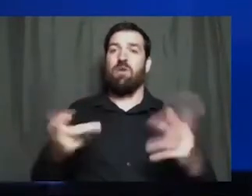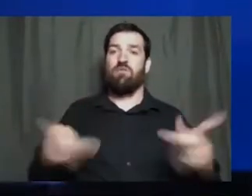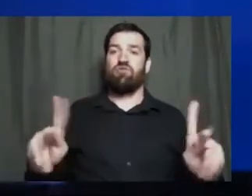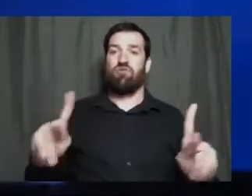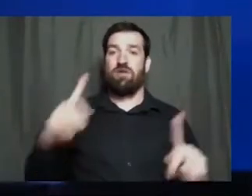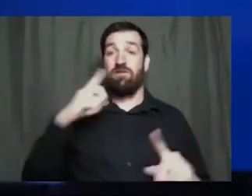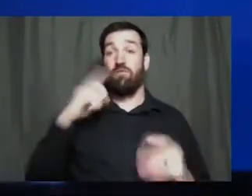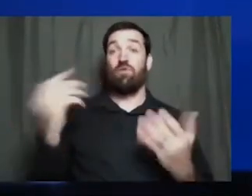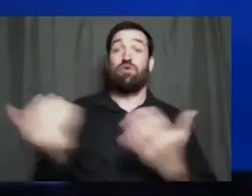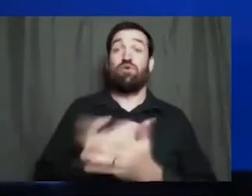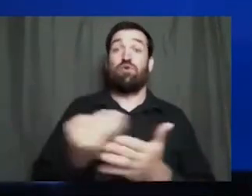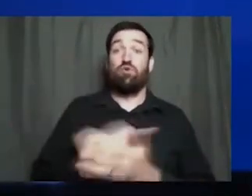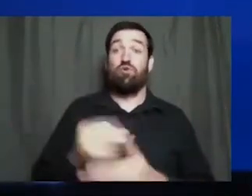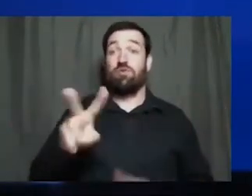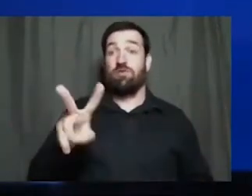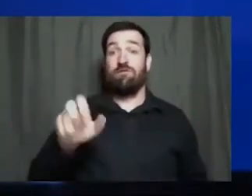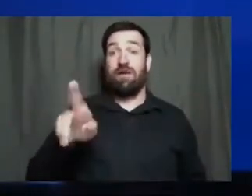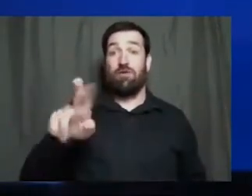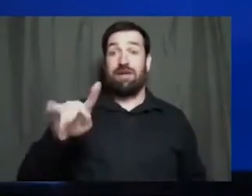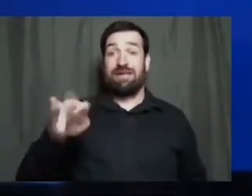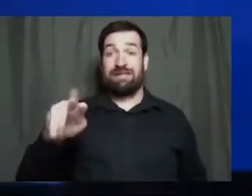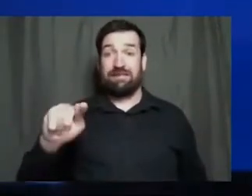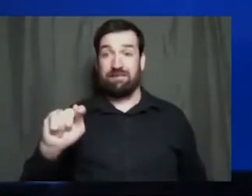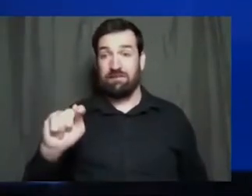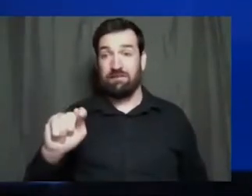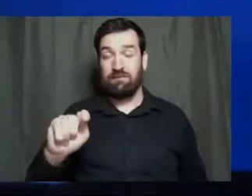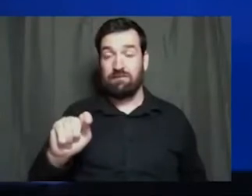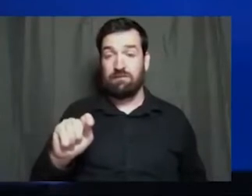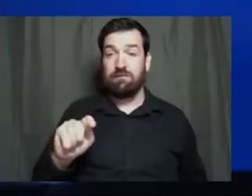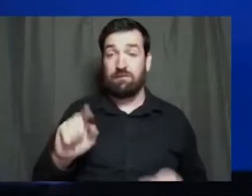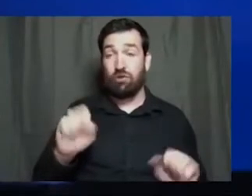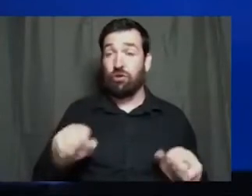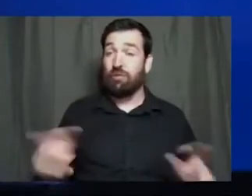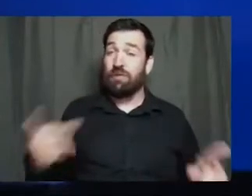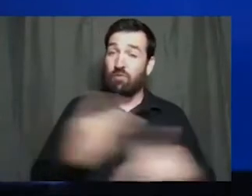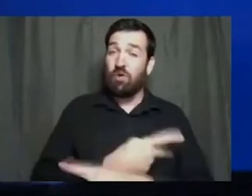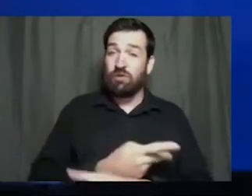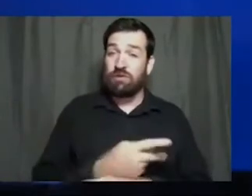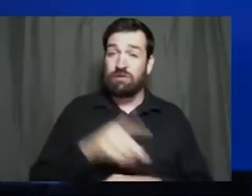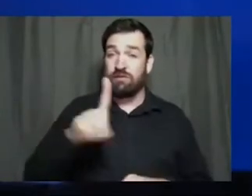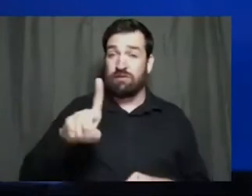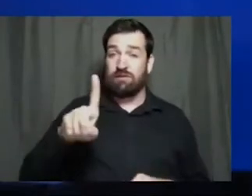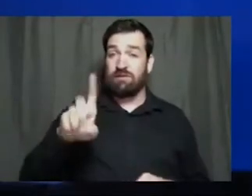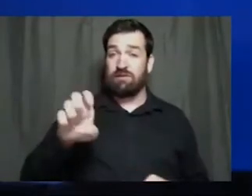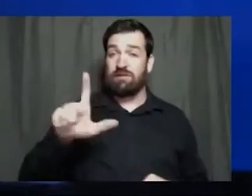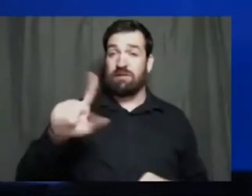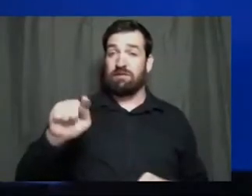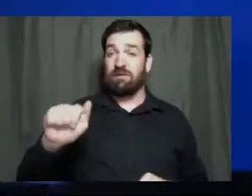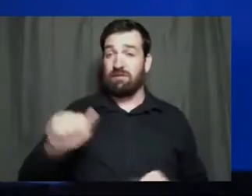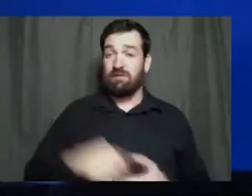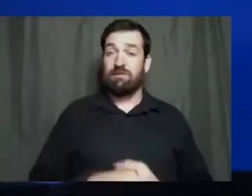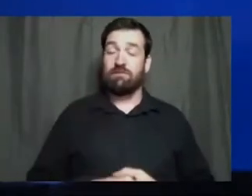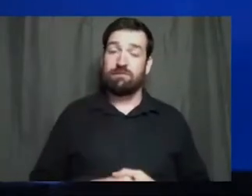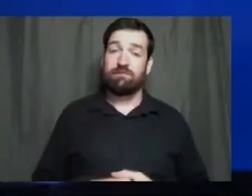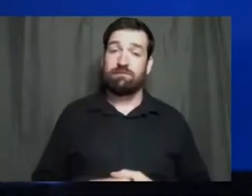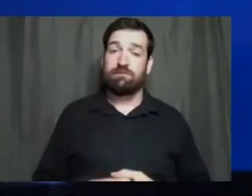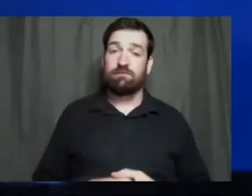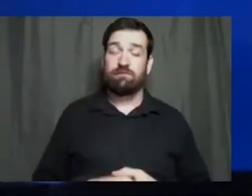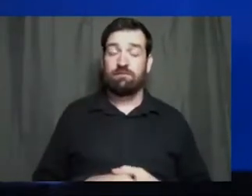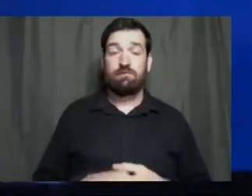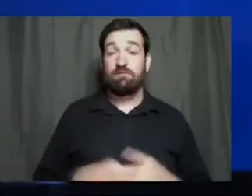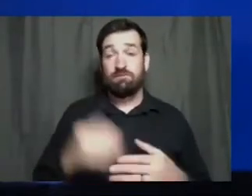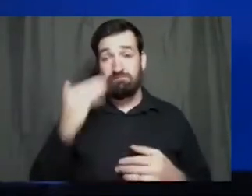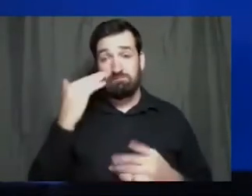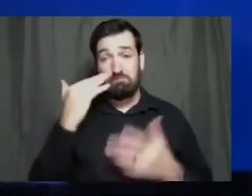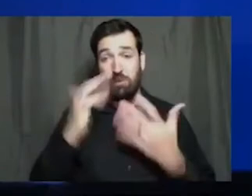the gamma variant, the lambda variant, which could be even harder than the delta variant. We don't want that, and we know how to prevent that curve. And I think,